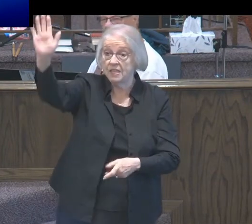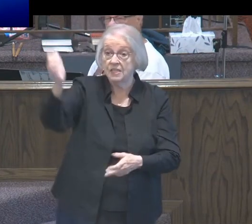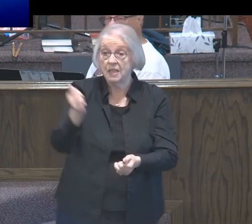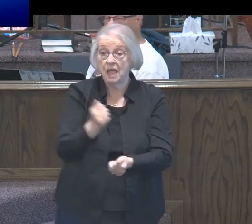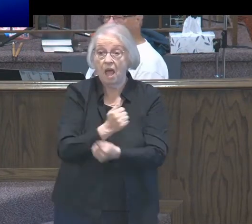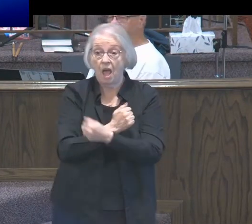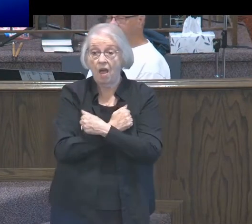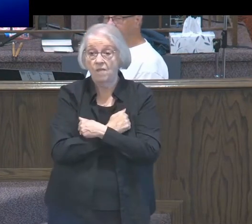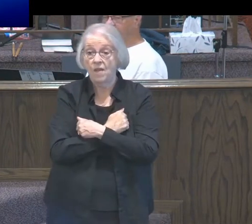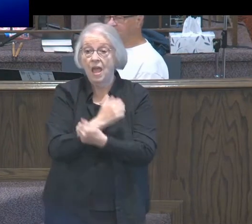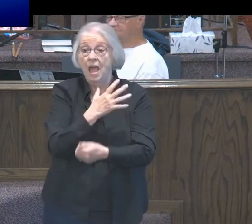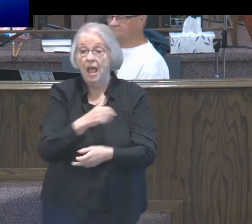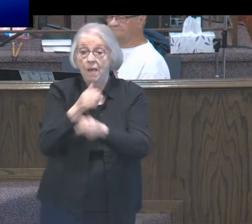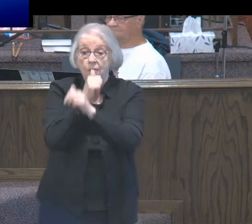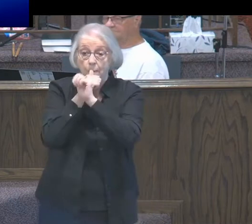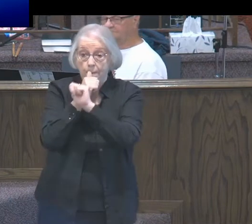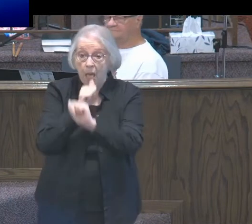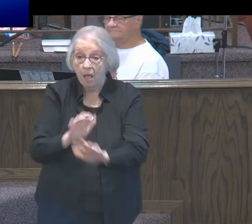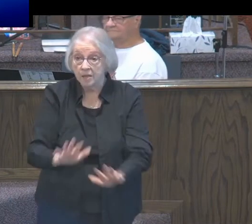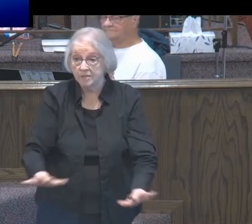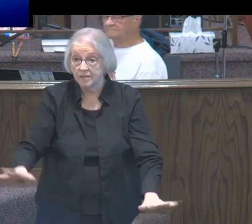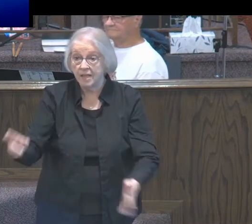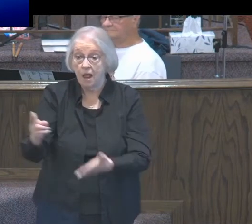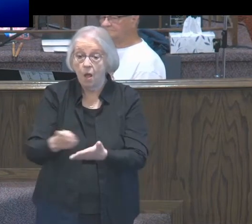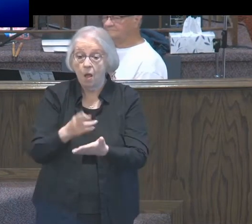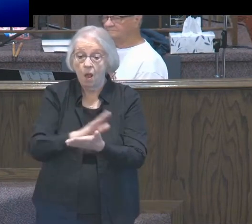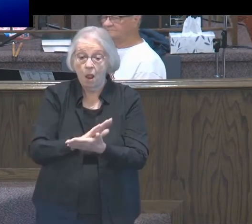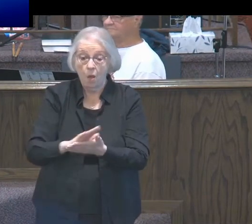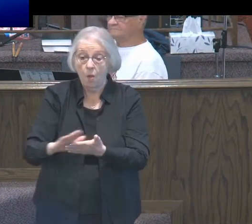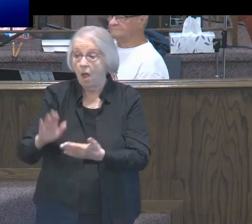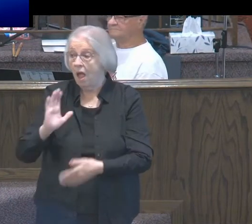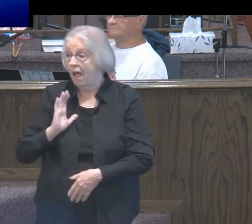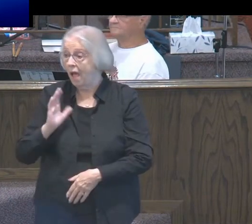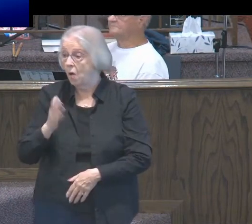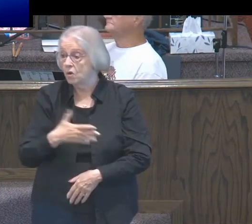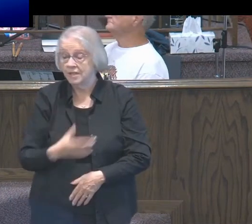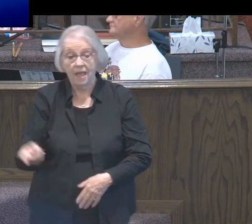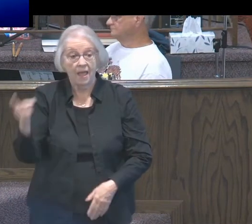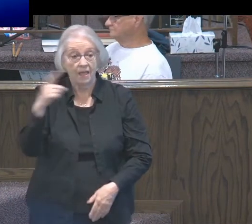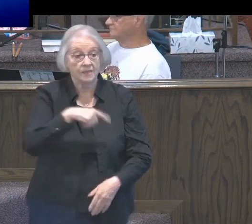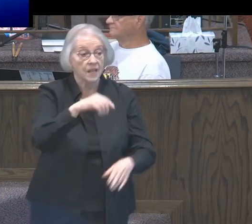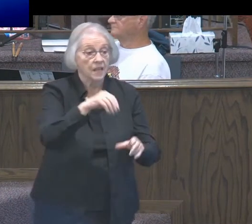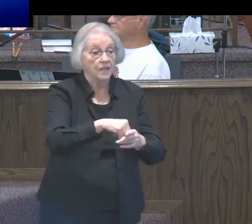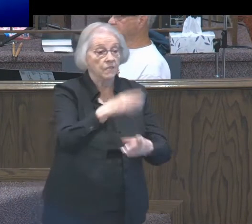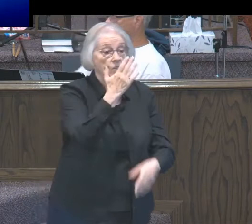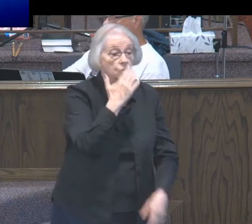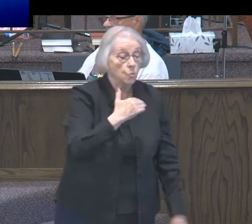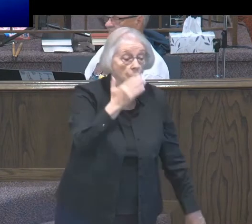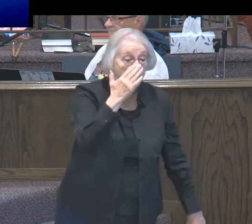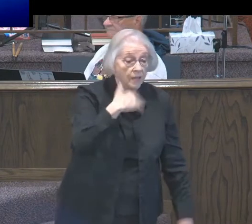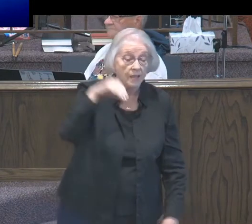His love and the blessings that hallow our days. In